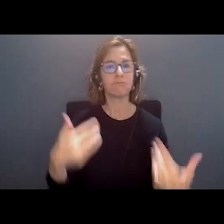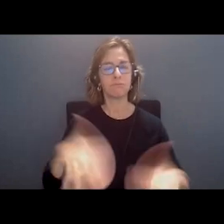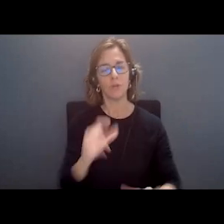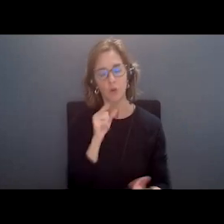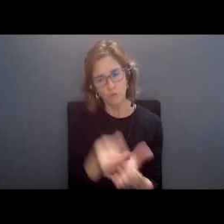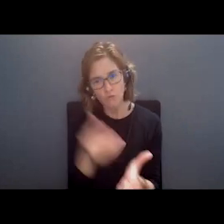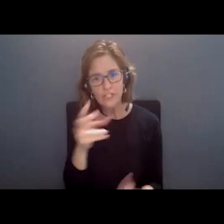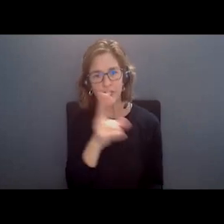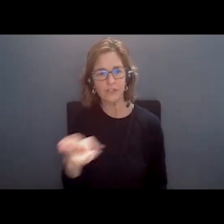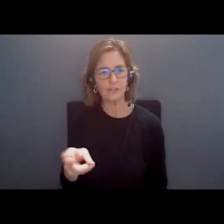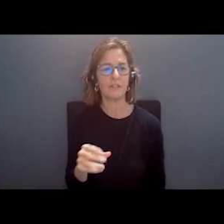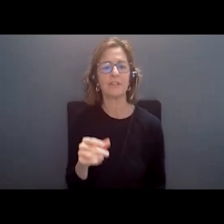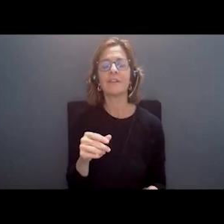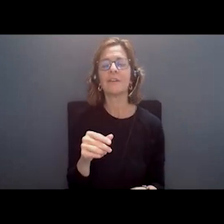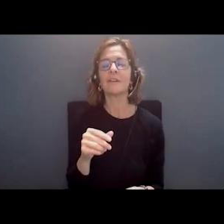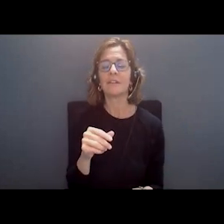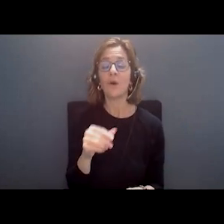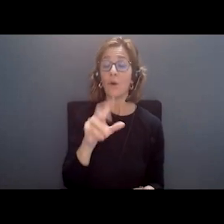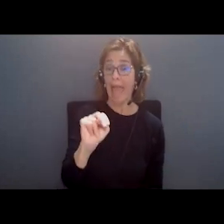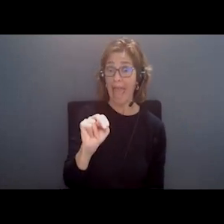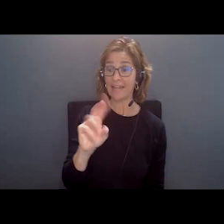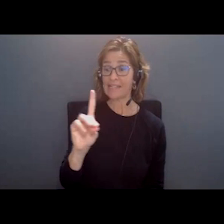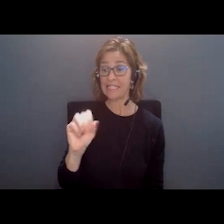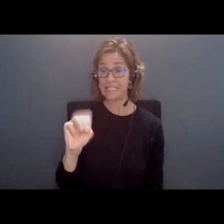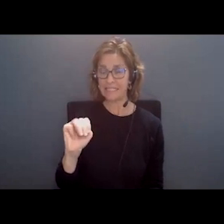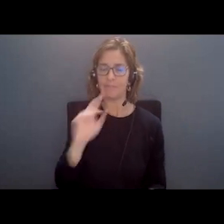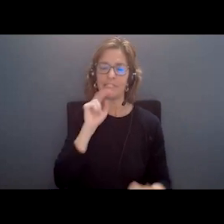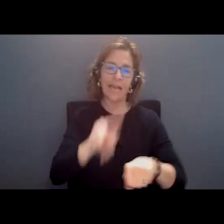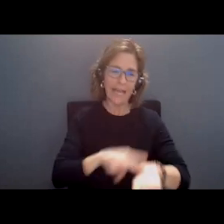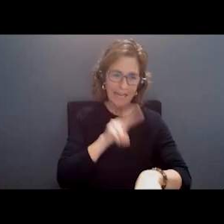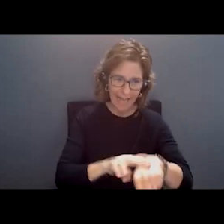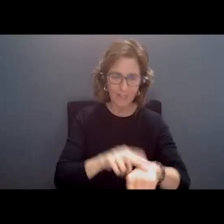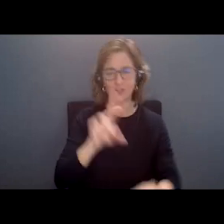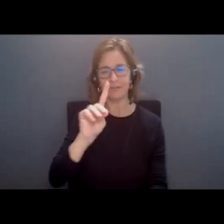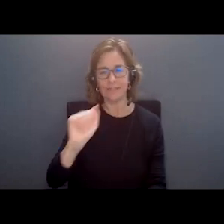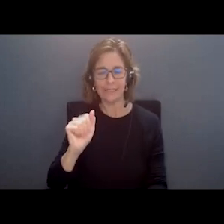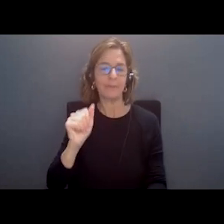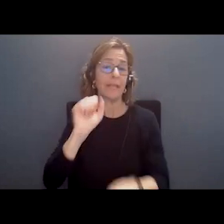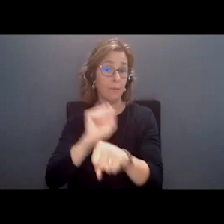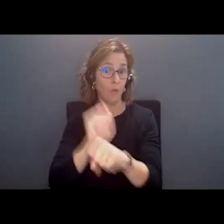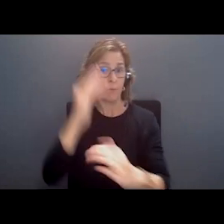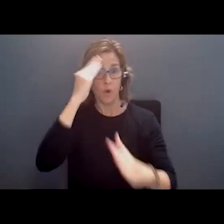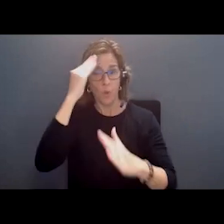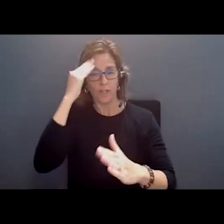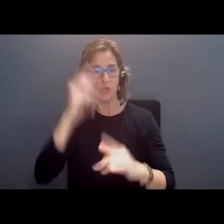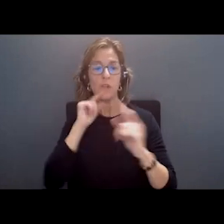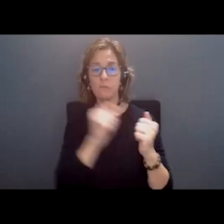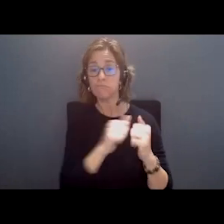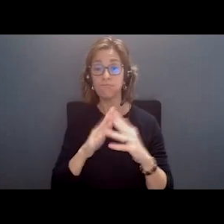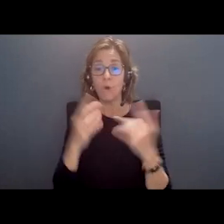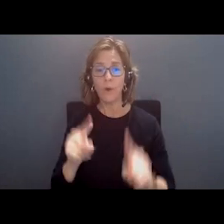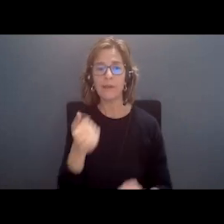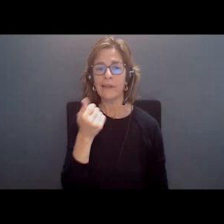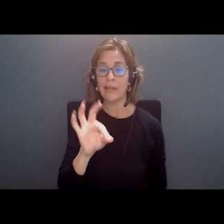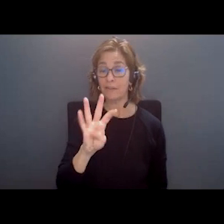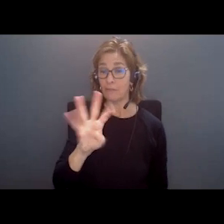or NDEAM, traces back to 1945, when the United States Congress enacted Public Law